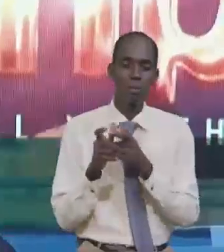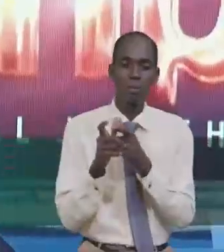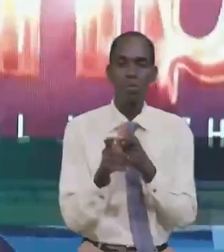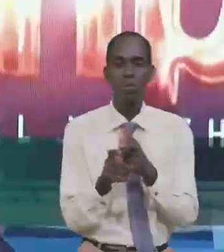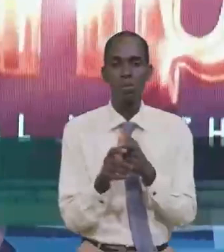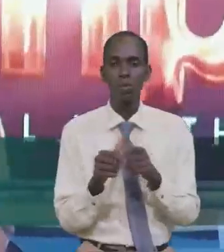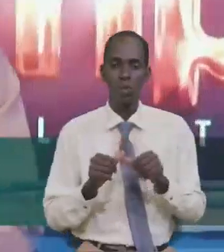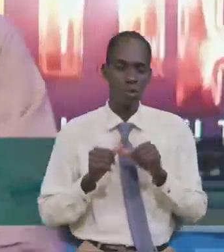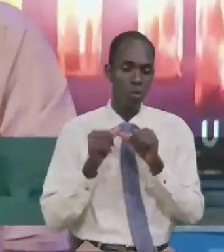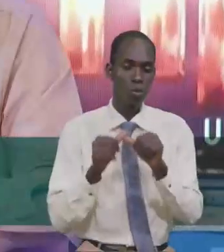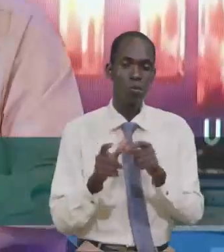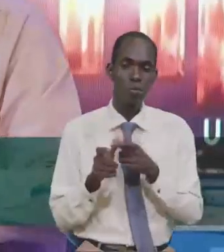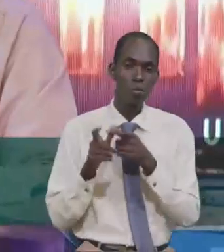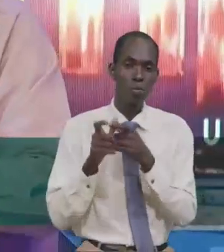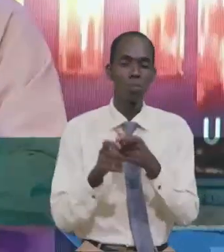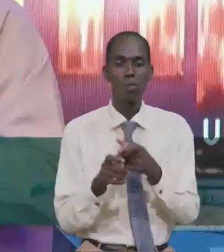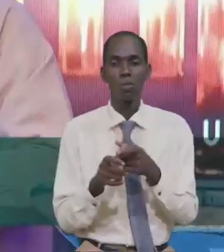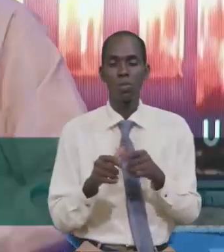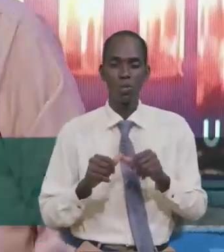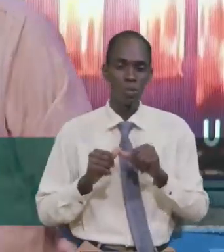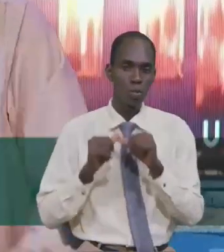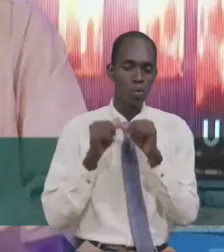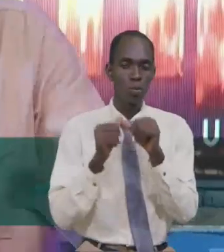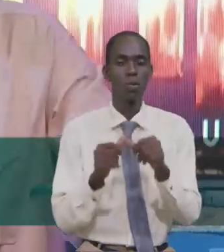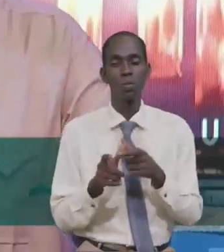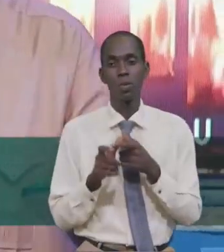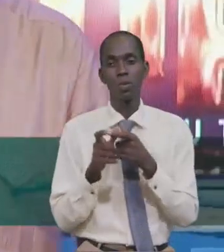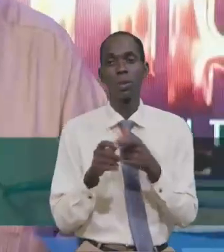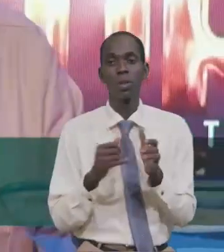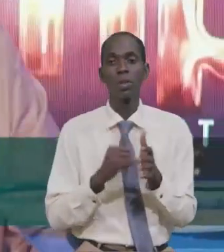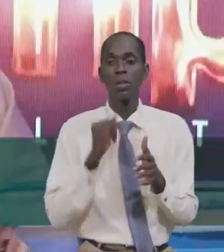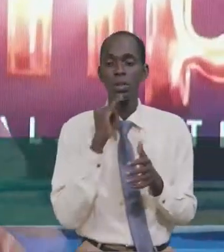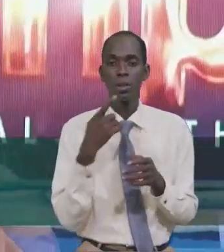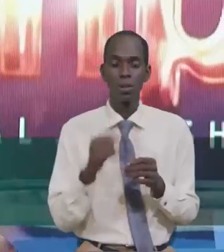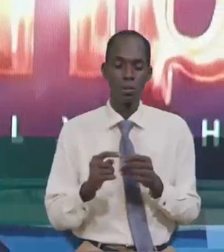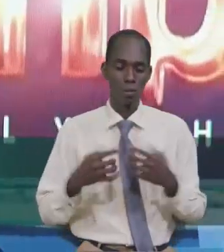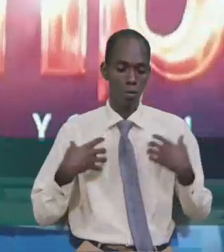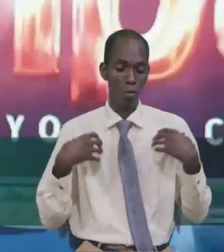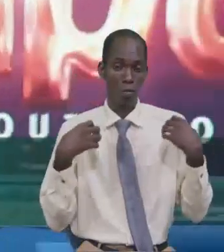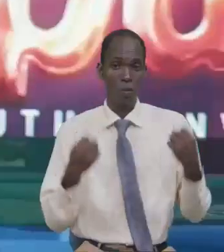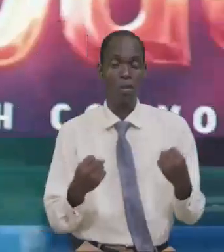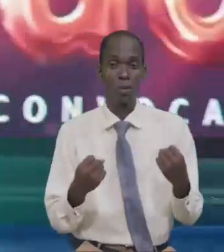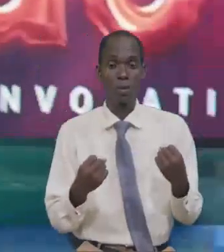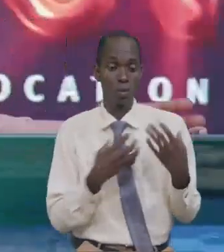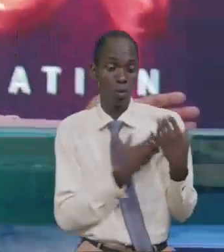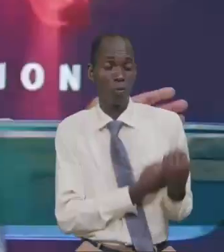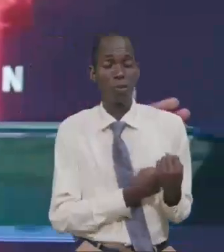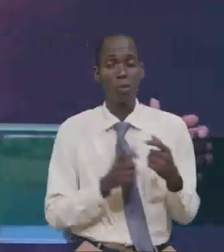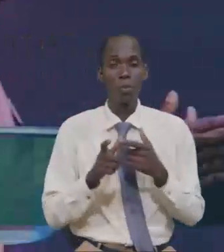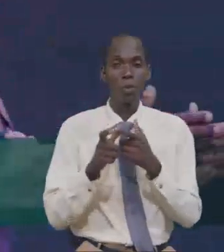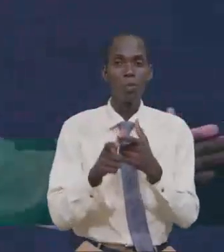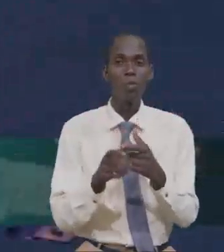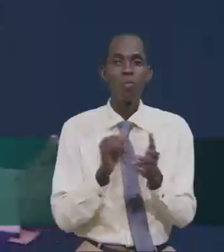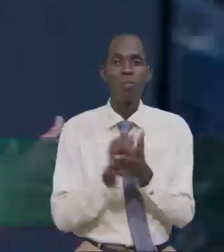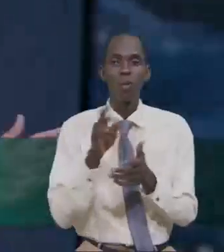the pursuit that you are pursuing the mastery? The pursuit of mastery. Now, as we